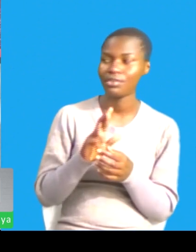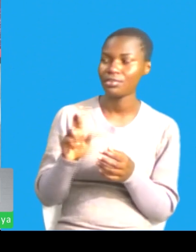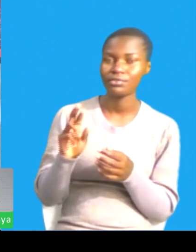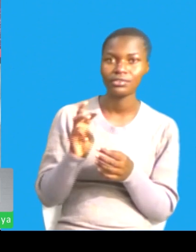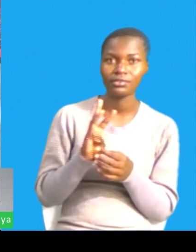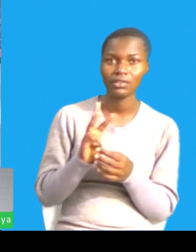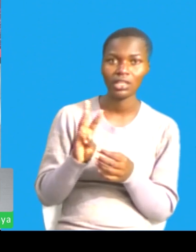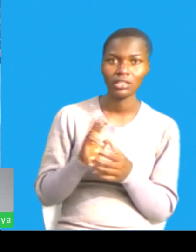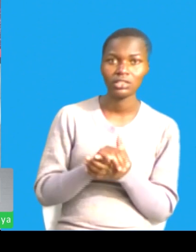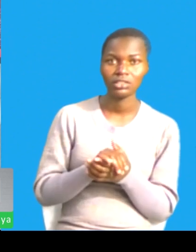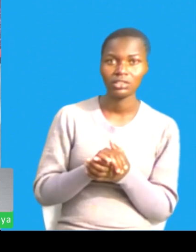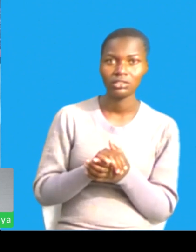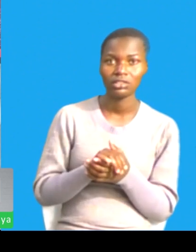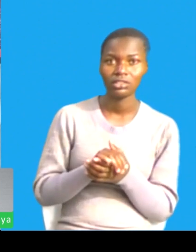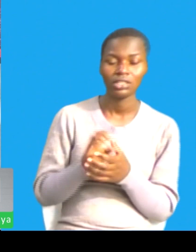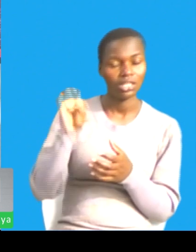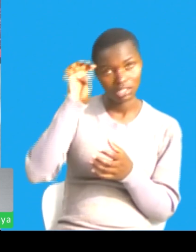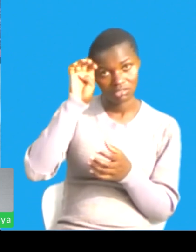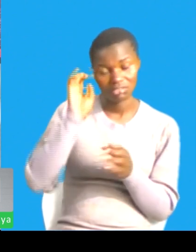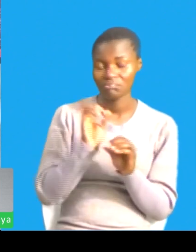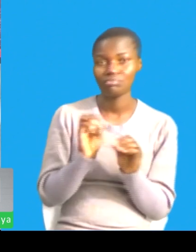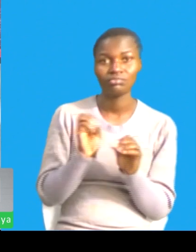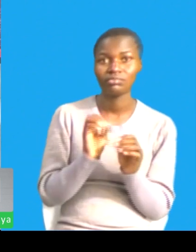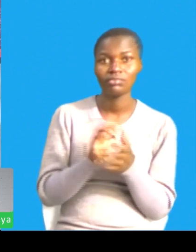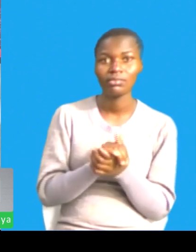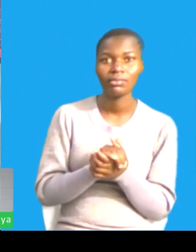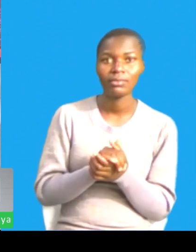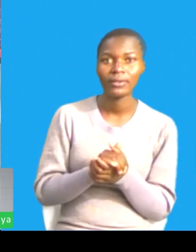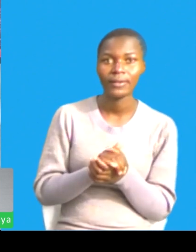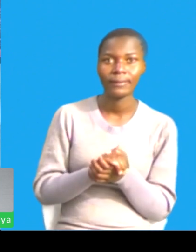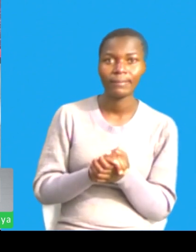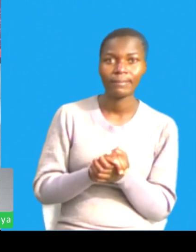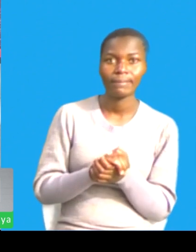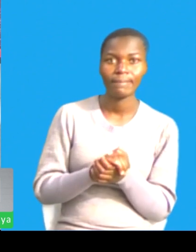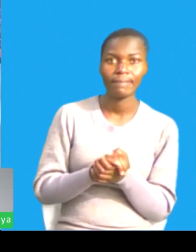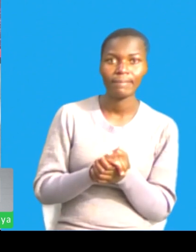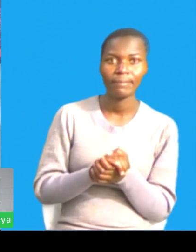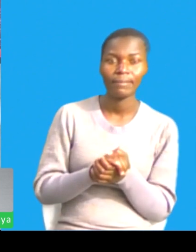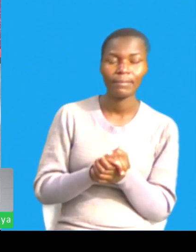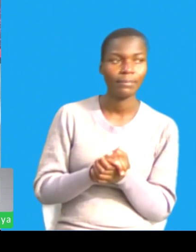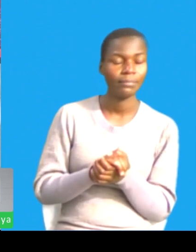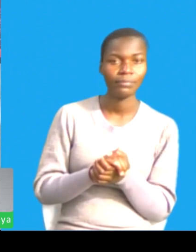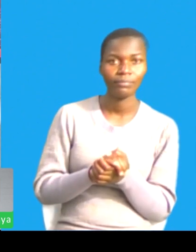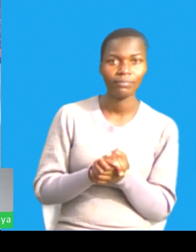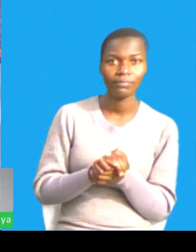Eldoret? Not really. Nasikia huko haikuwa. Right. Okay.